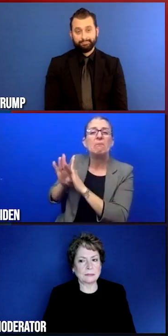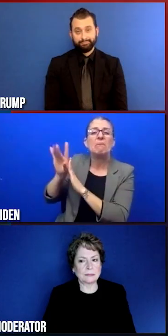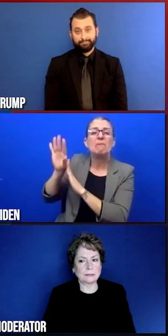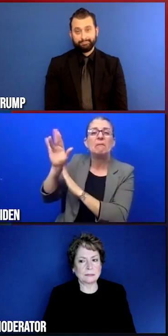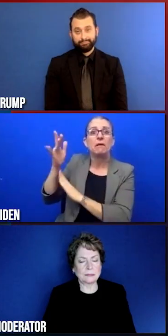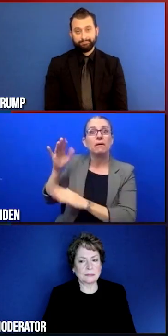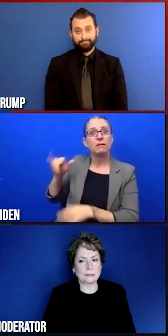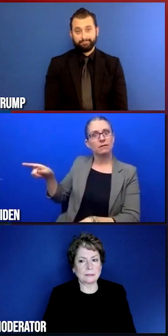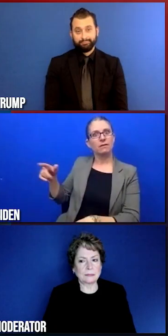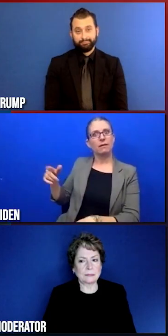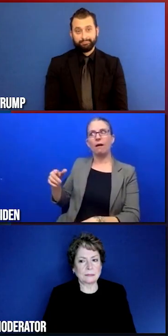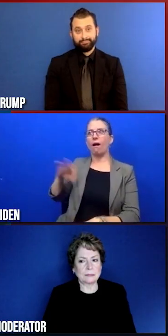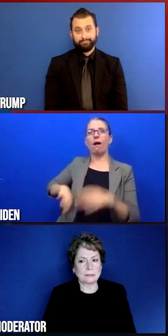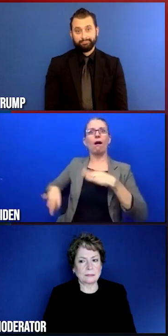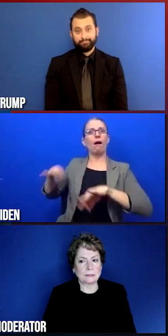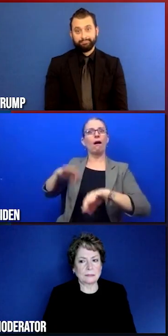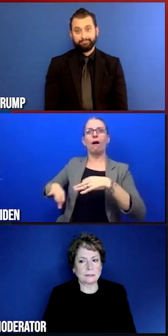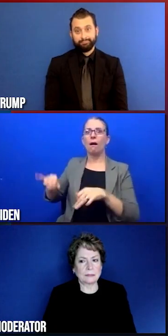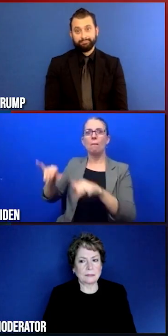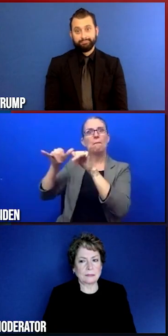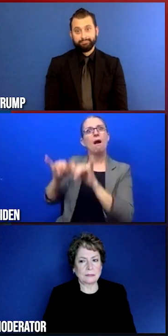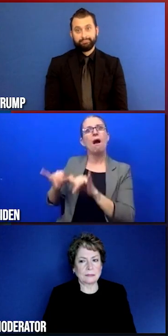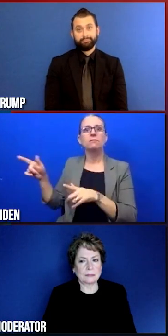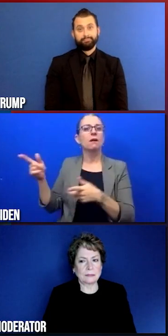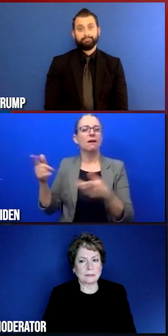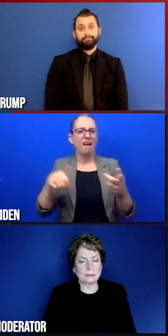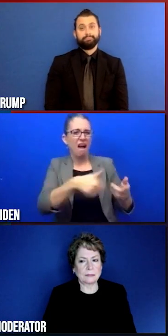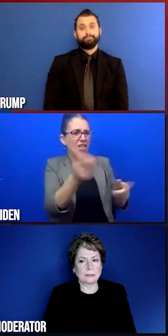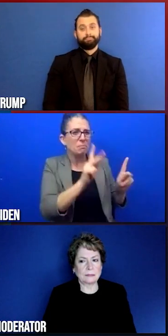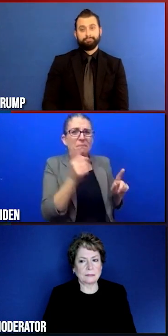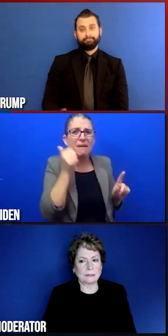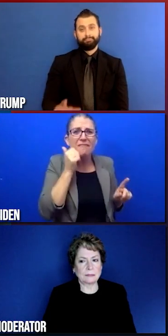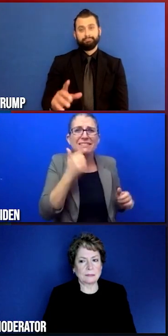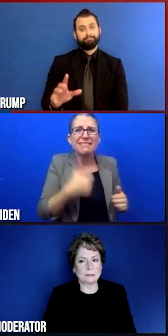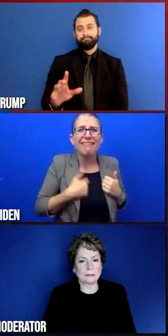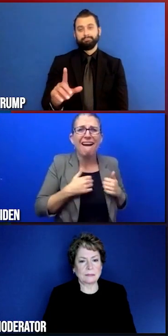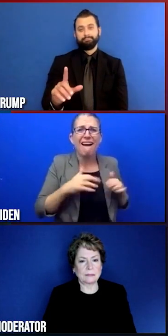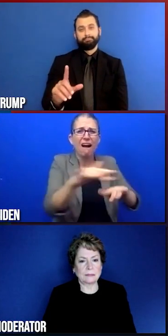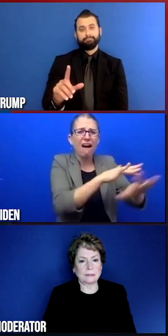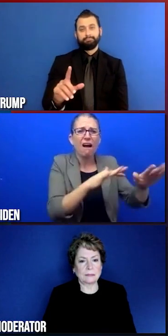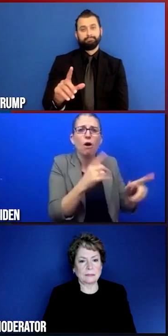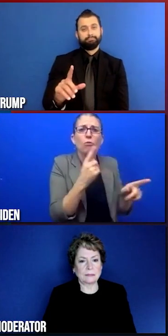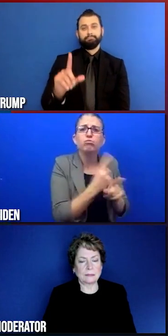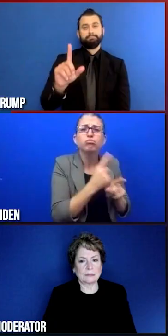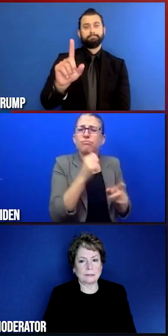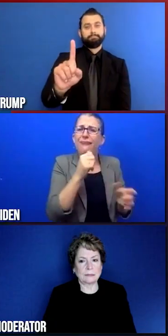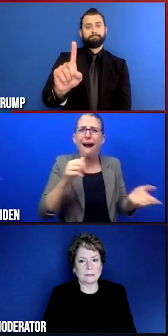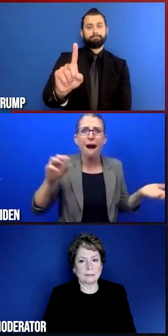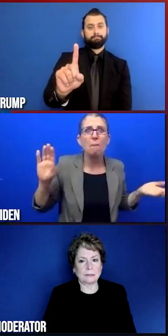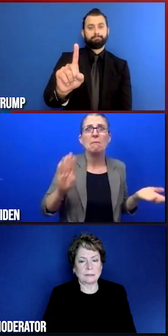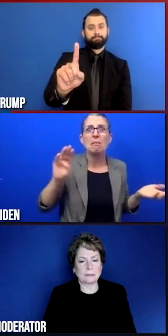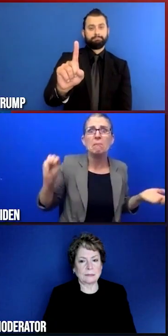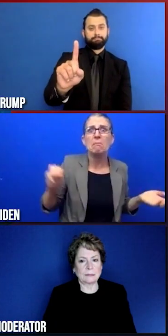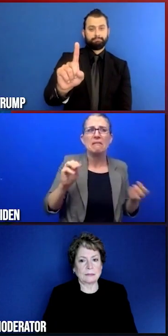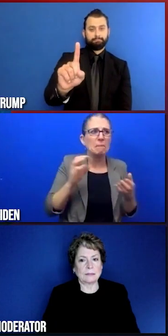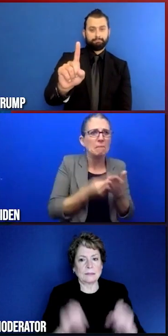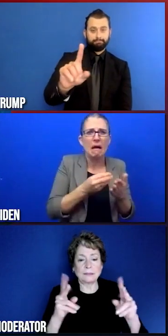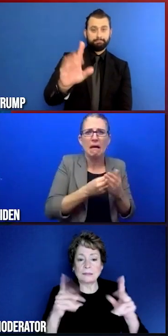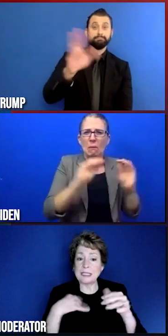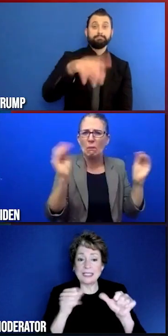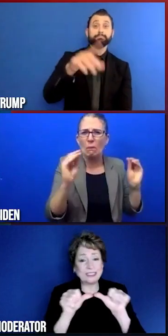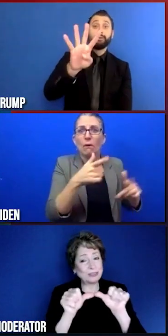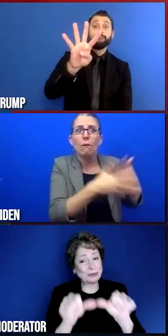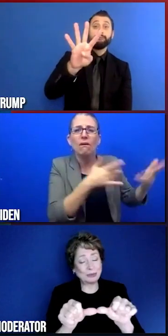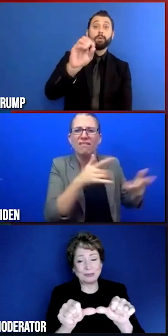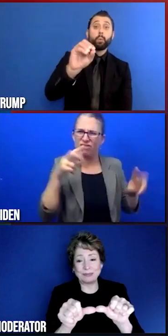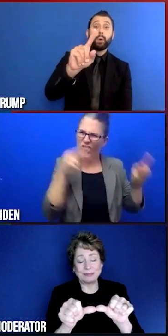out there? What happens to them? Let's talk about what's happening on Capitol Hill. We're going to move on. 401ks are through the roof. We're going to move stock on. are